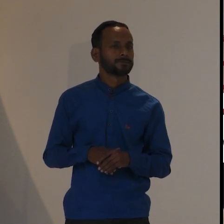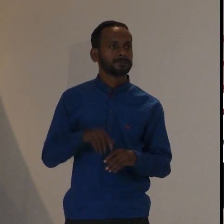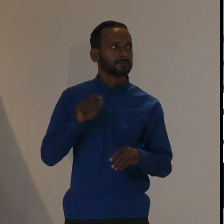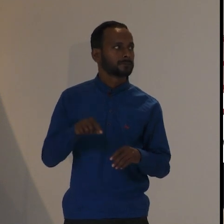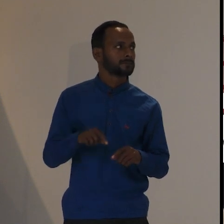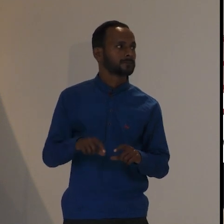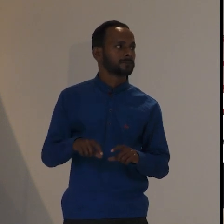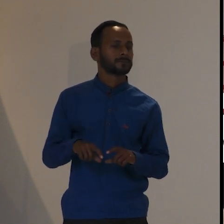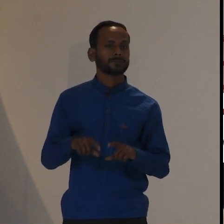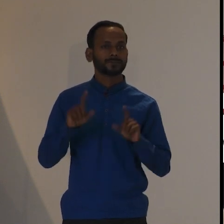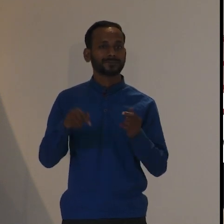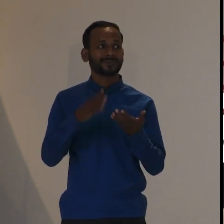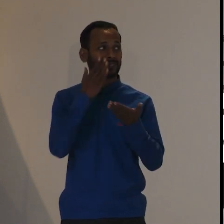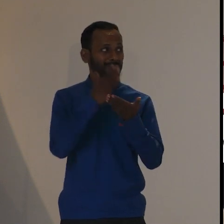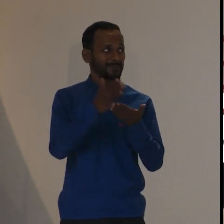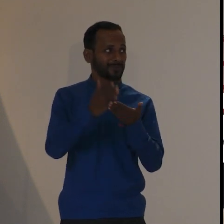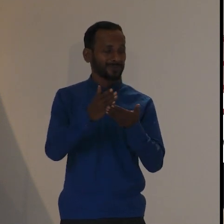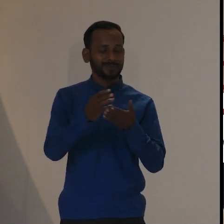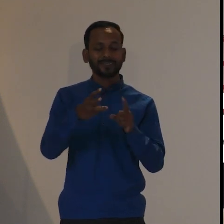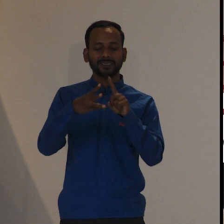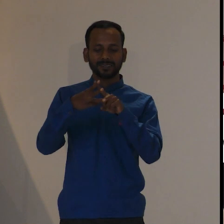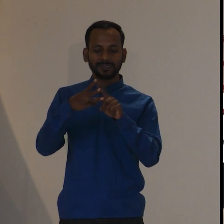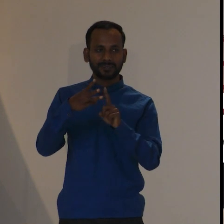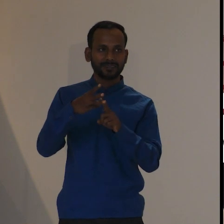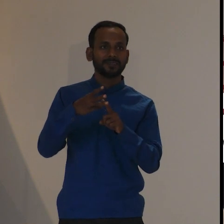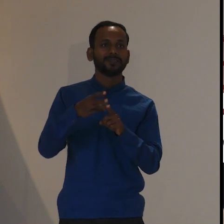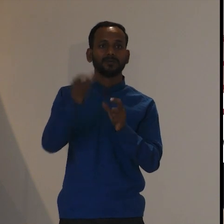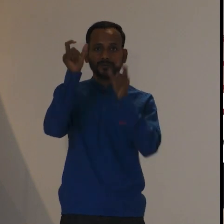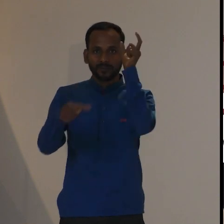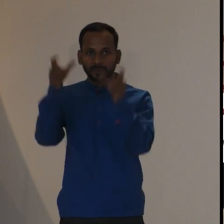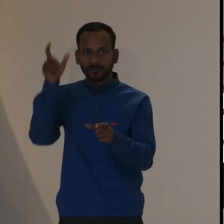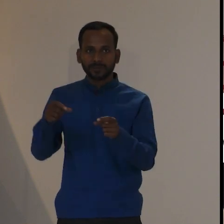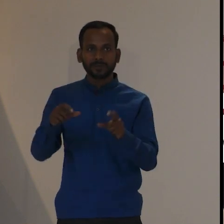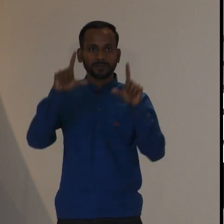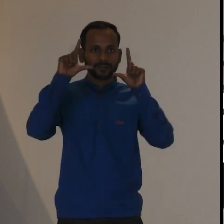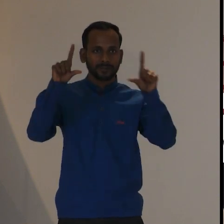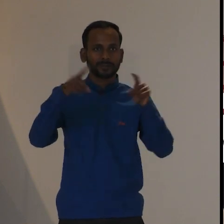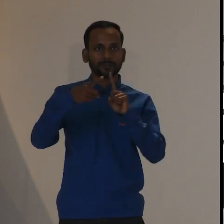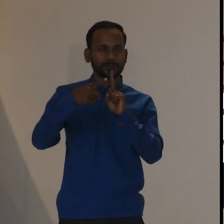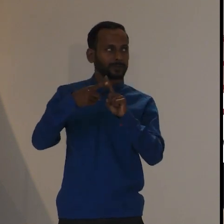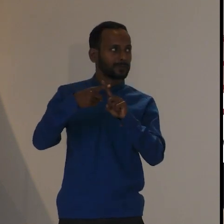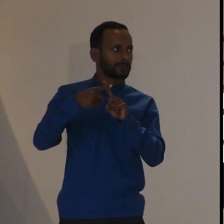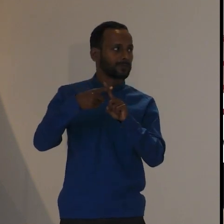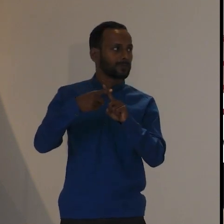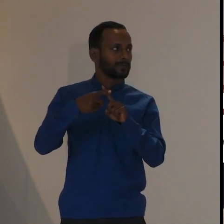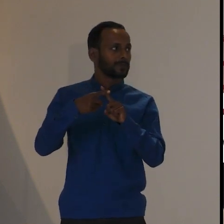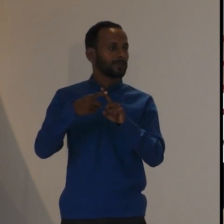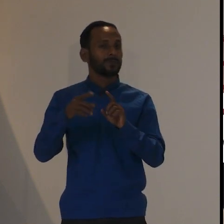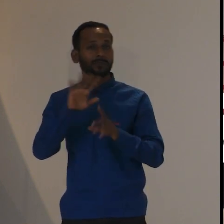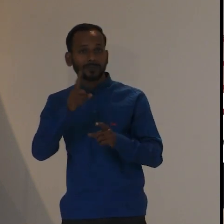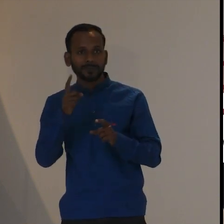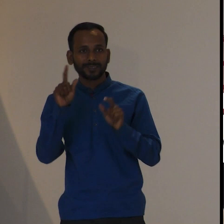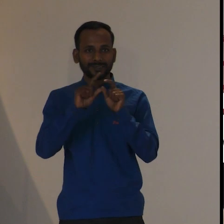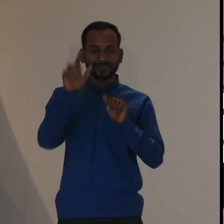So as a part of the IFA project, 3 public engagement programs will be developed. The first one was a hands-on stop-motion